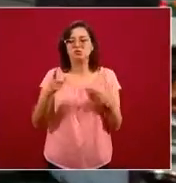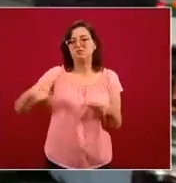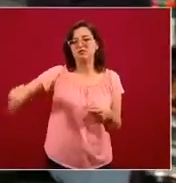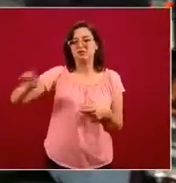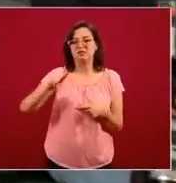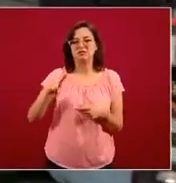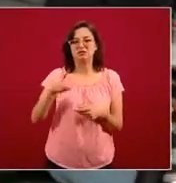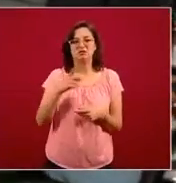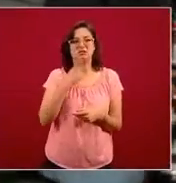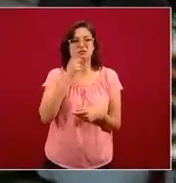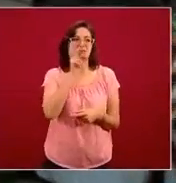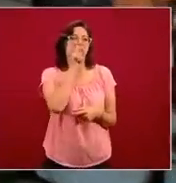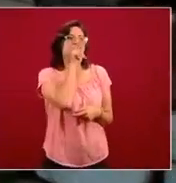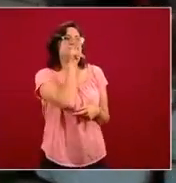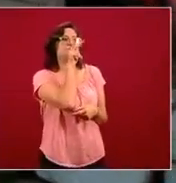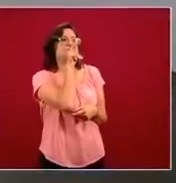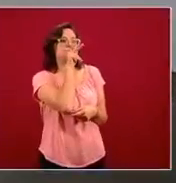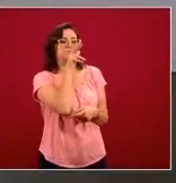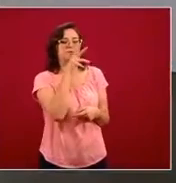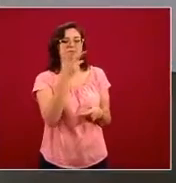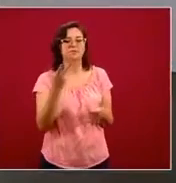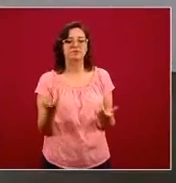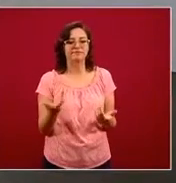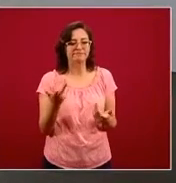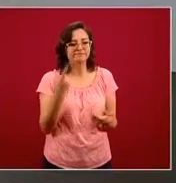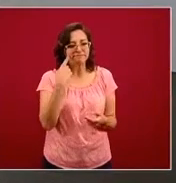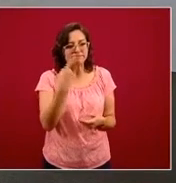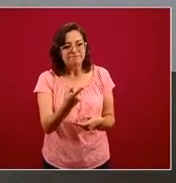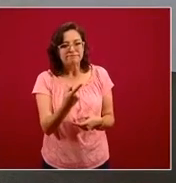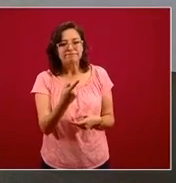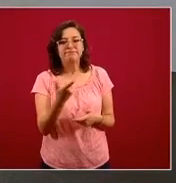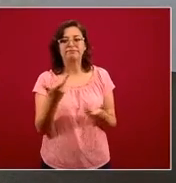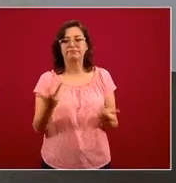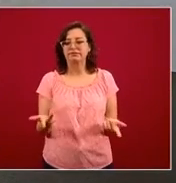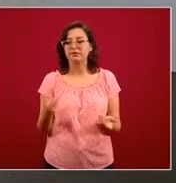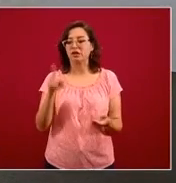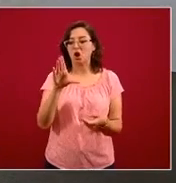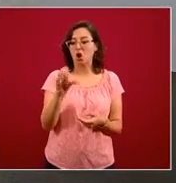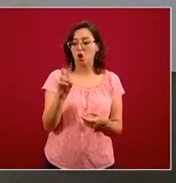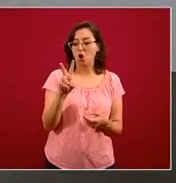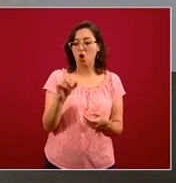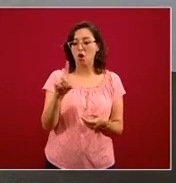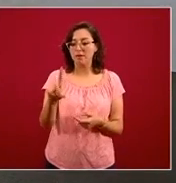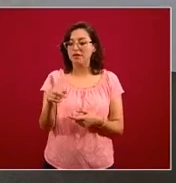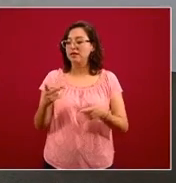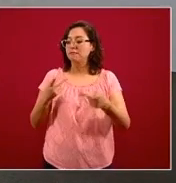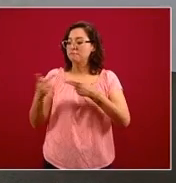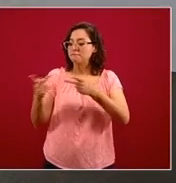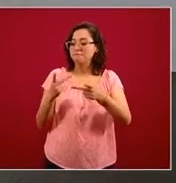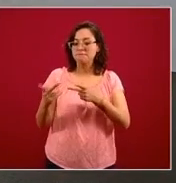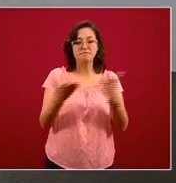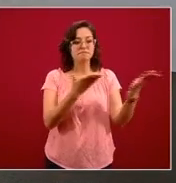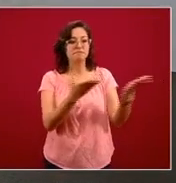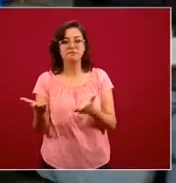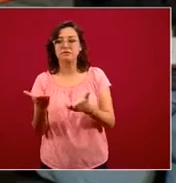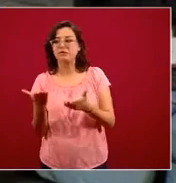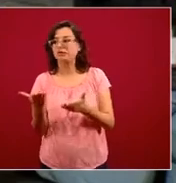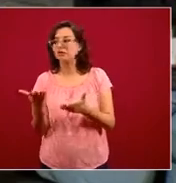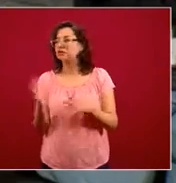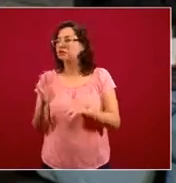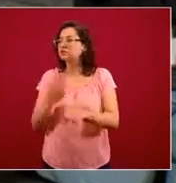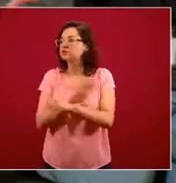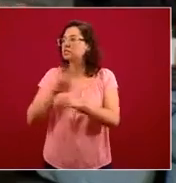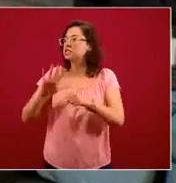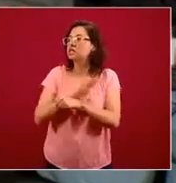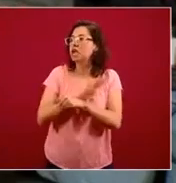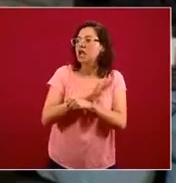a reality. And it's terrible to say, but patients